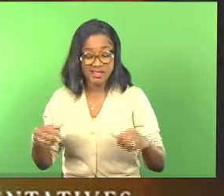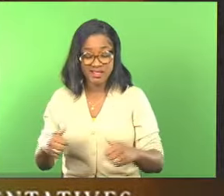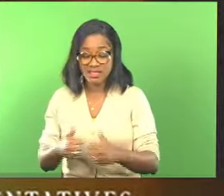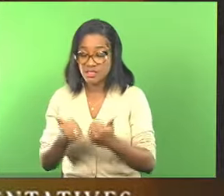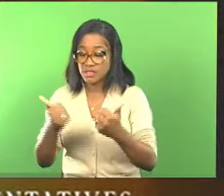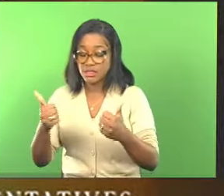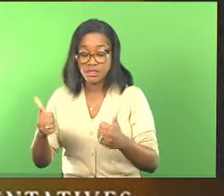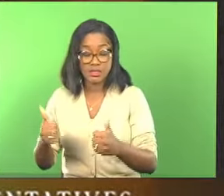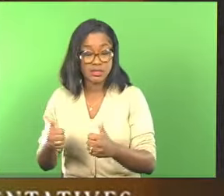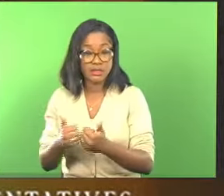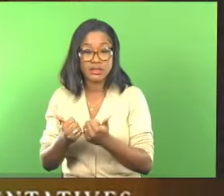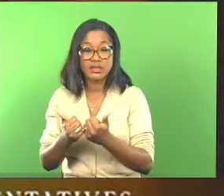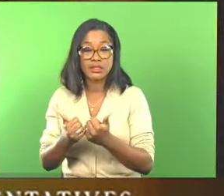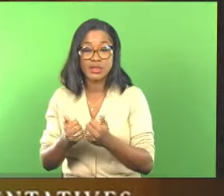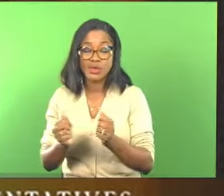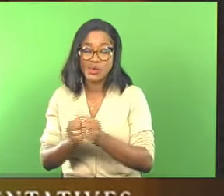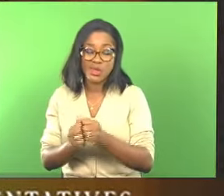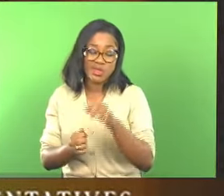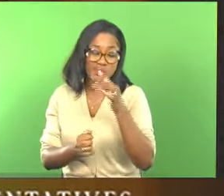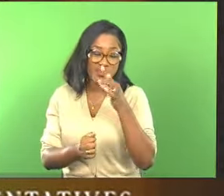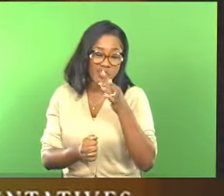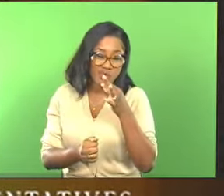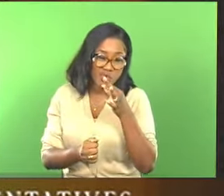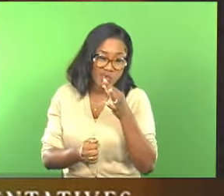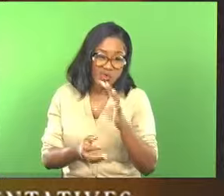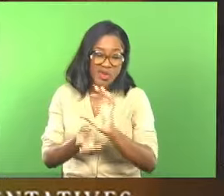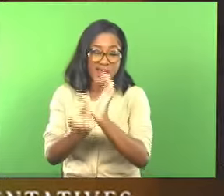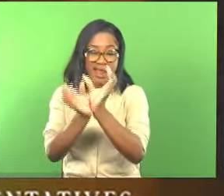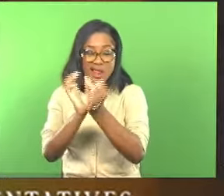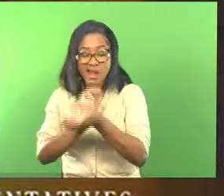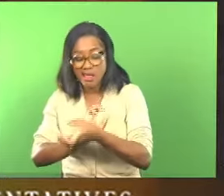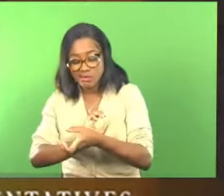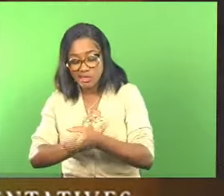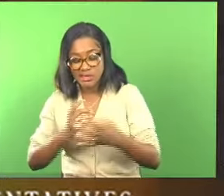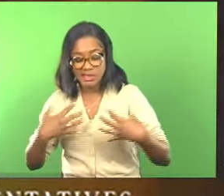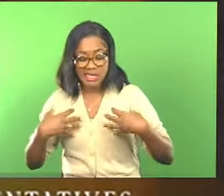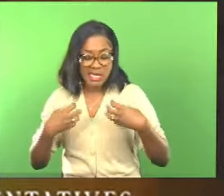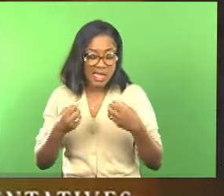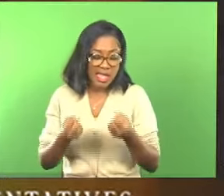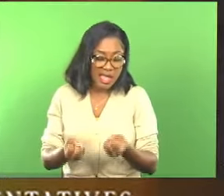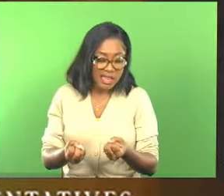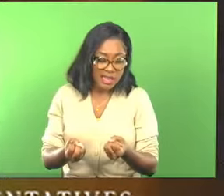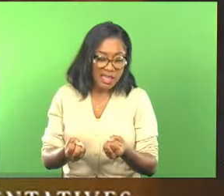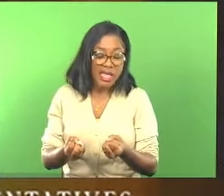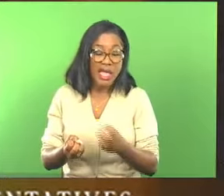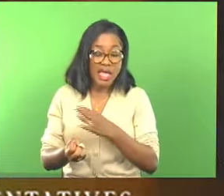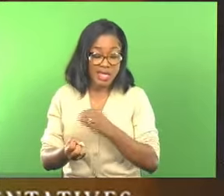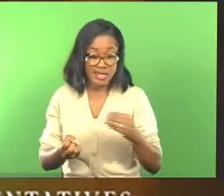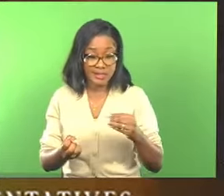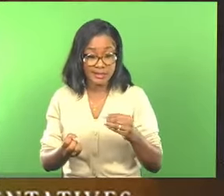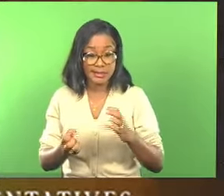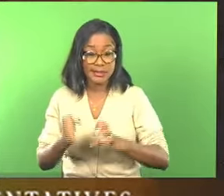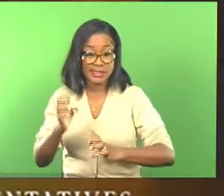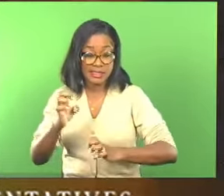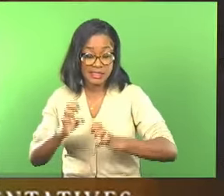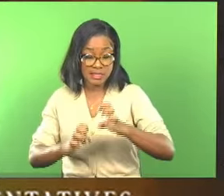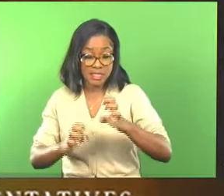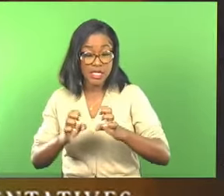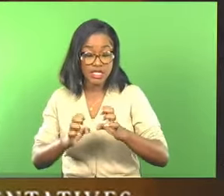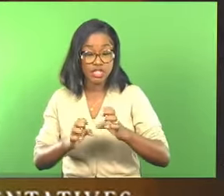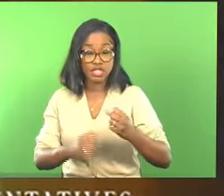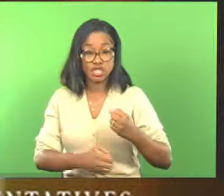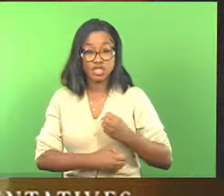change, food, health, and energy security.